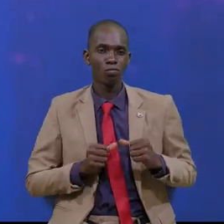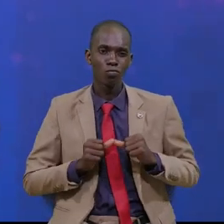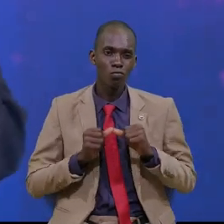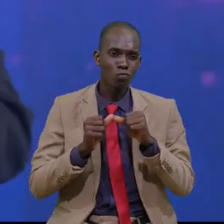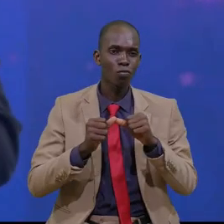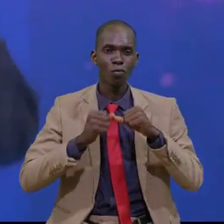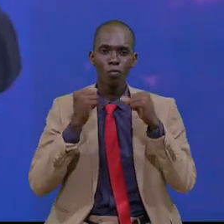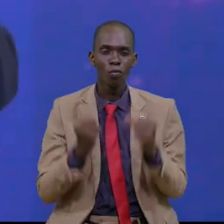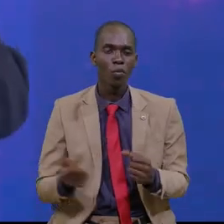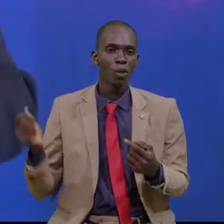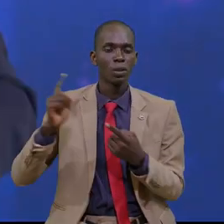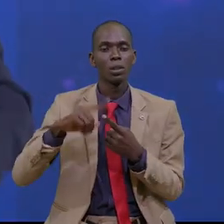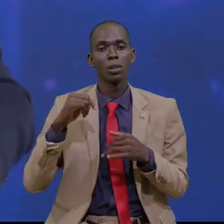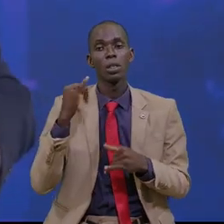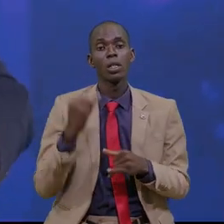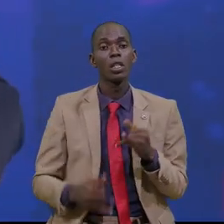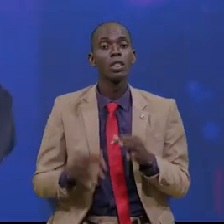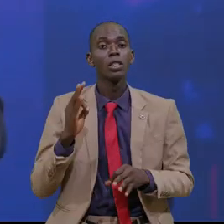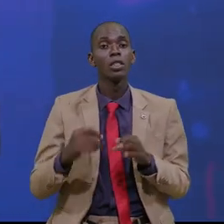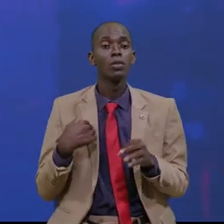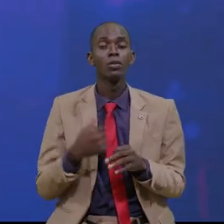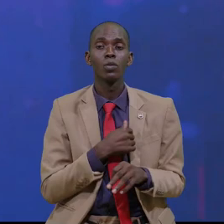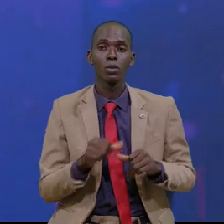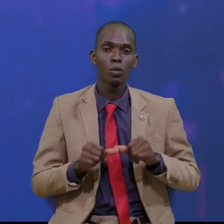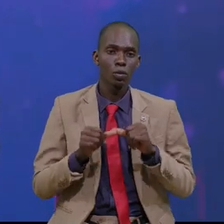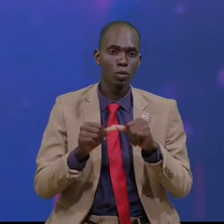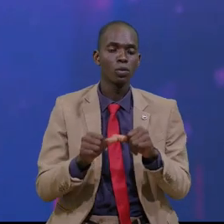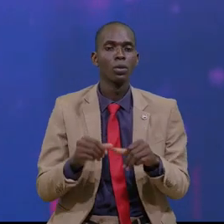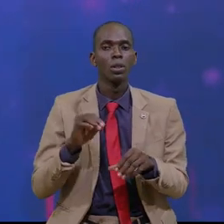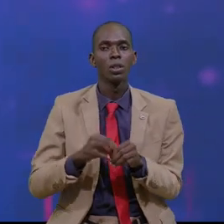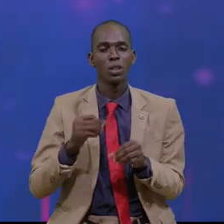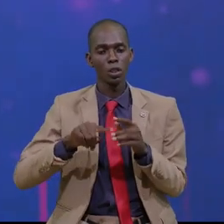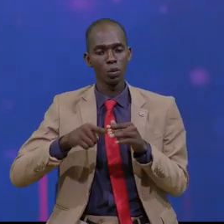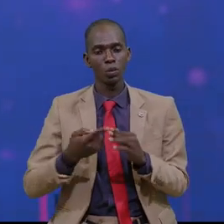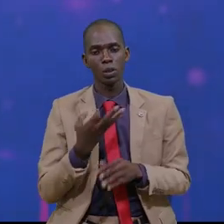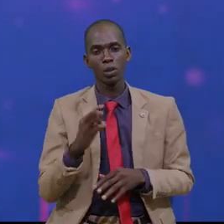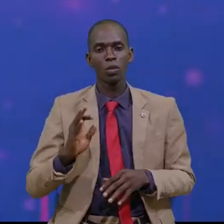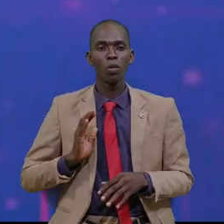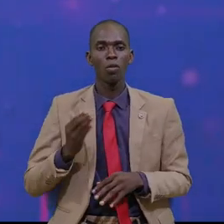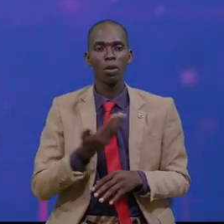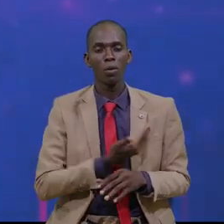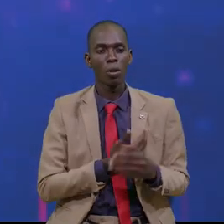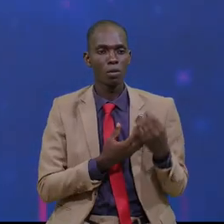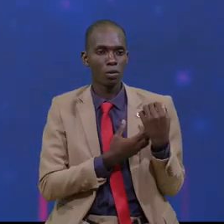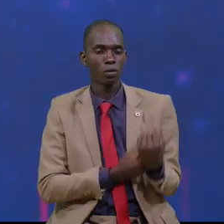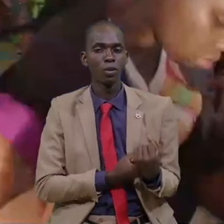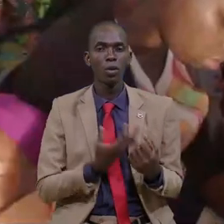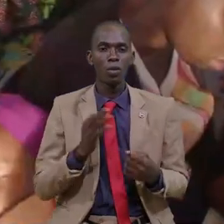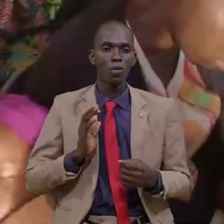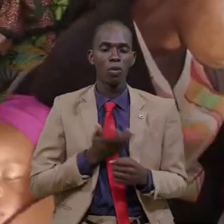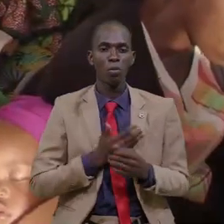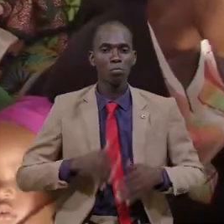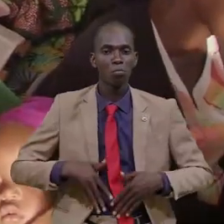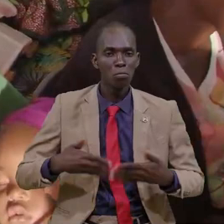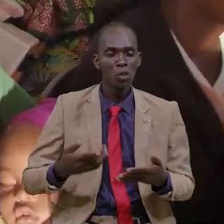hold the beginning of our conviction, the beginning of our confession, the beginning